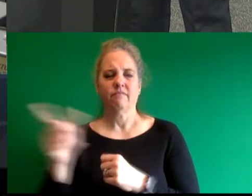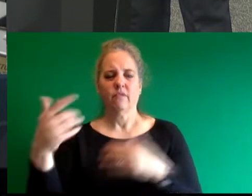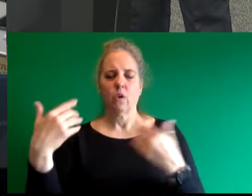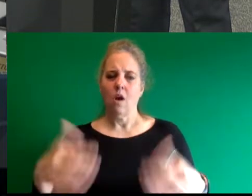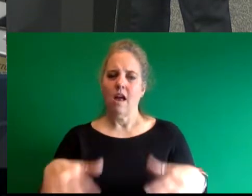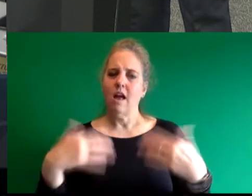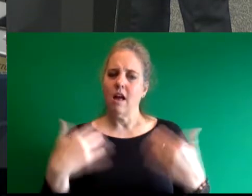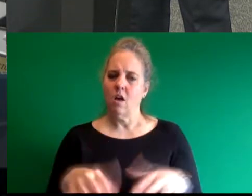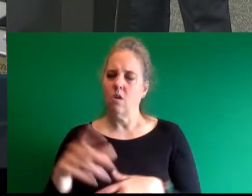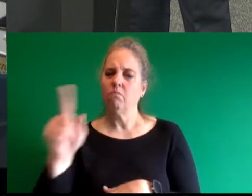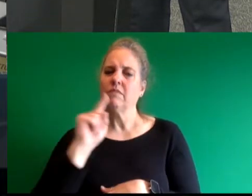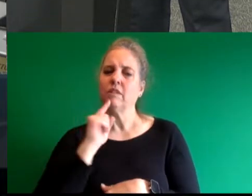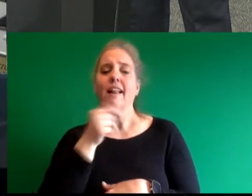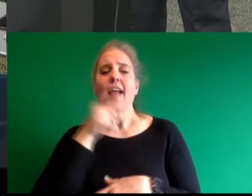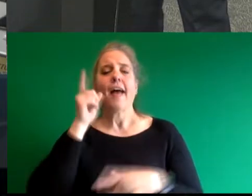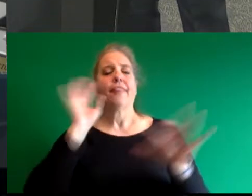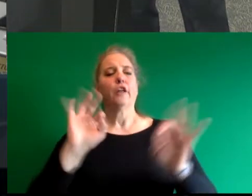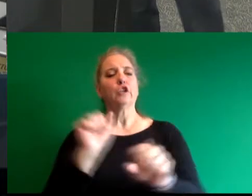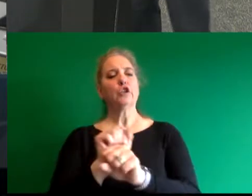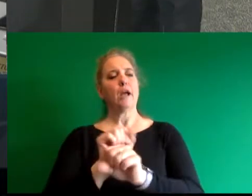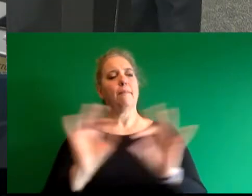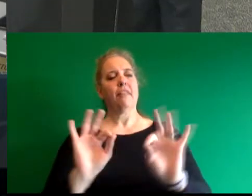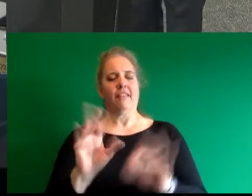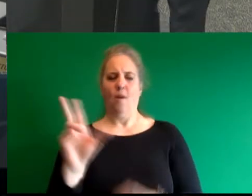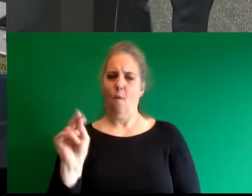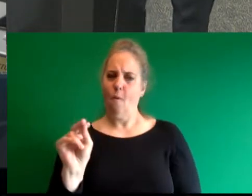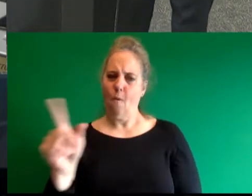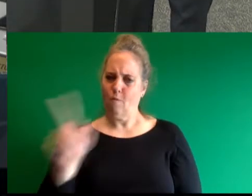impressive. I think we have